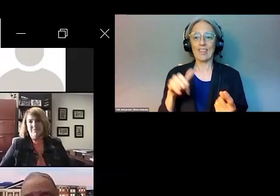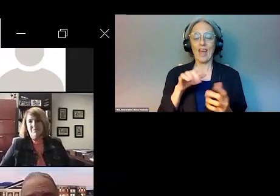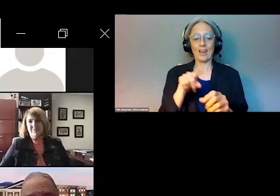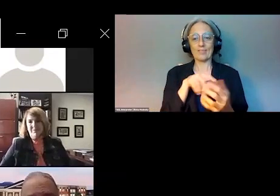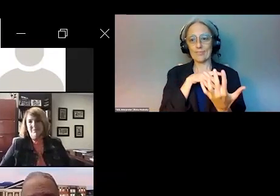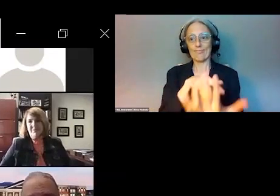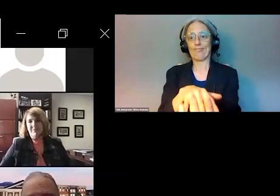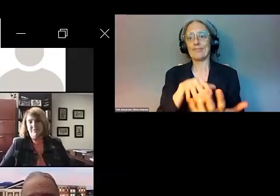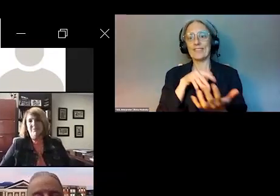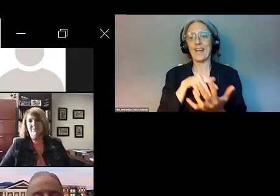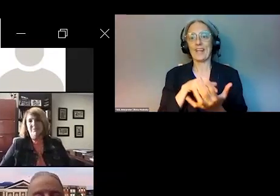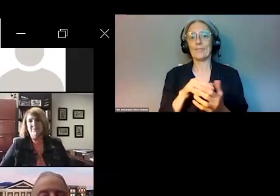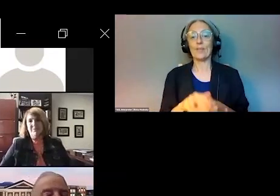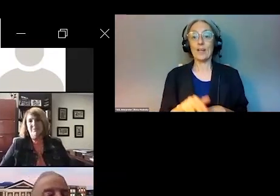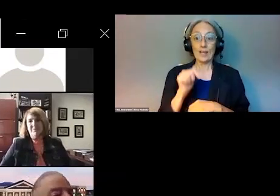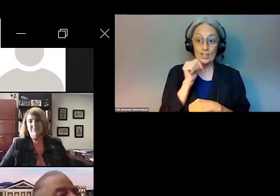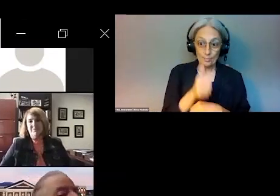answering questions for you tomorrow.